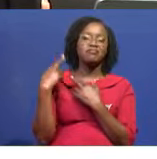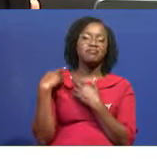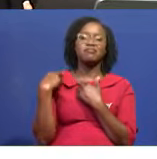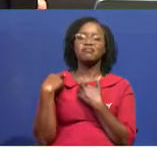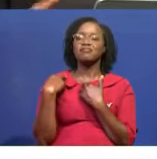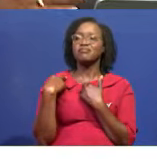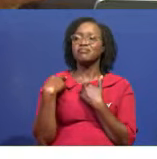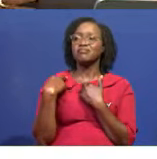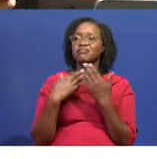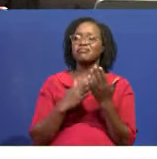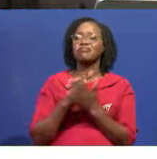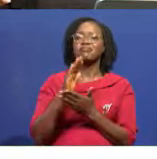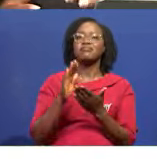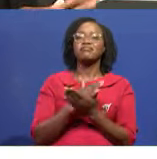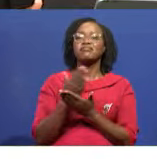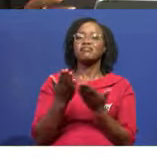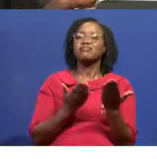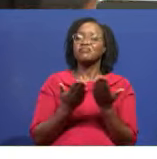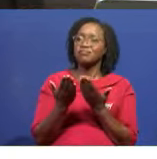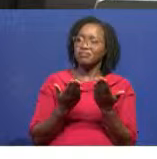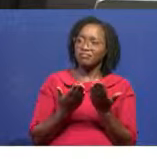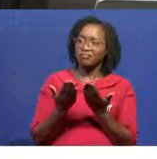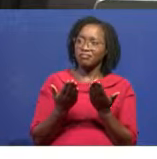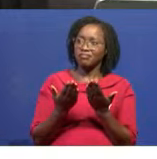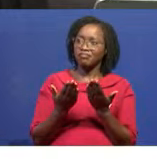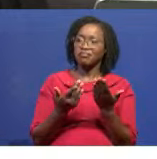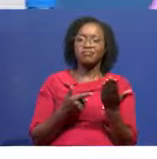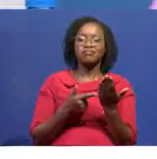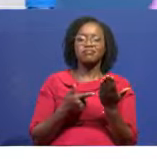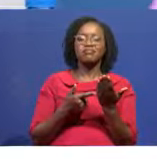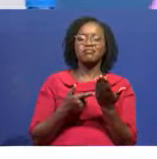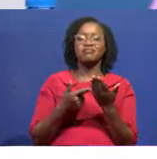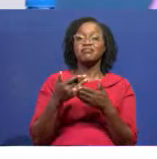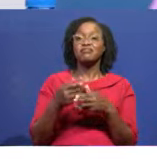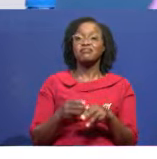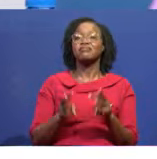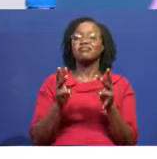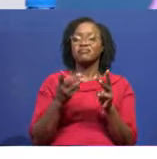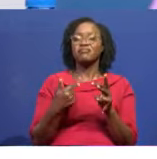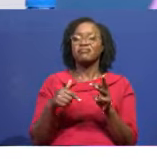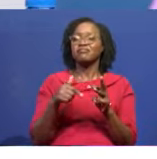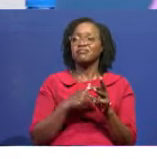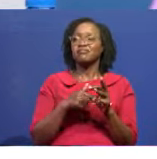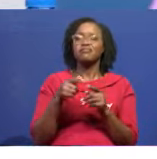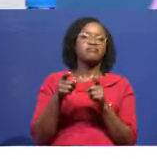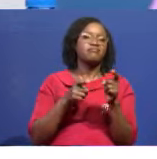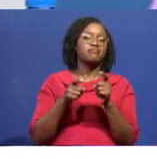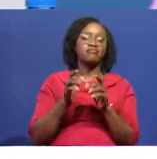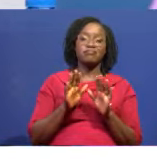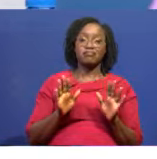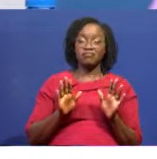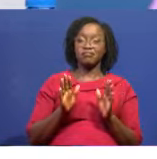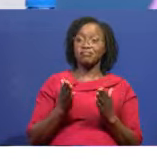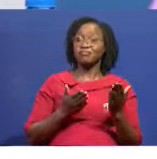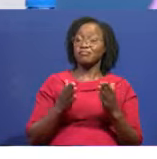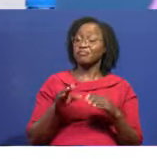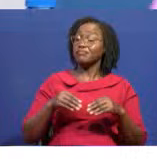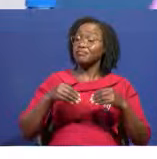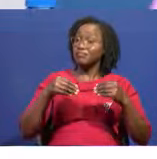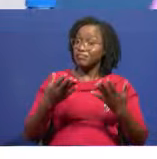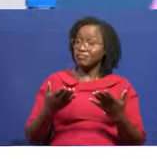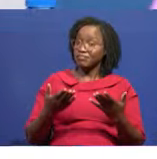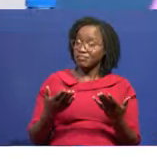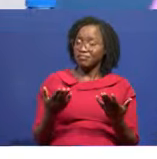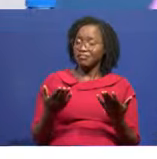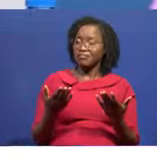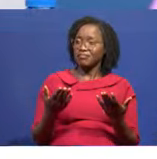responsibility of ensuring some of these services are in the digital form. Ours is to regulate how these services are delivered, and what we